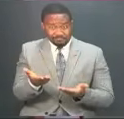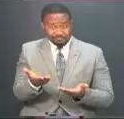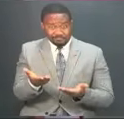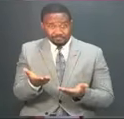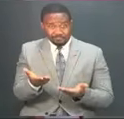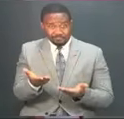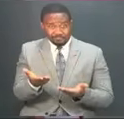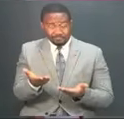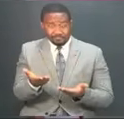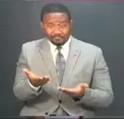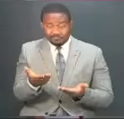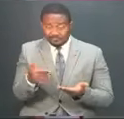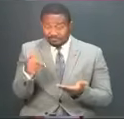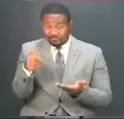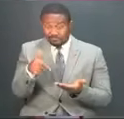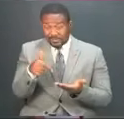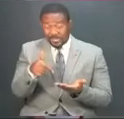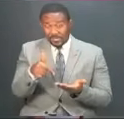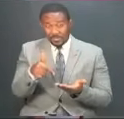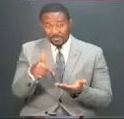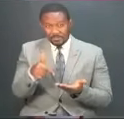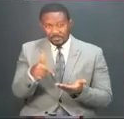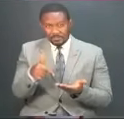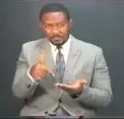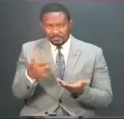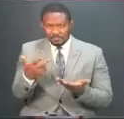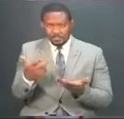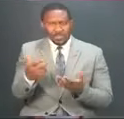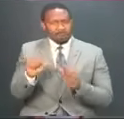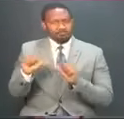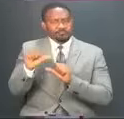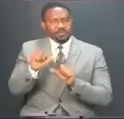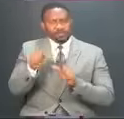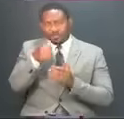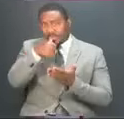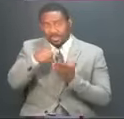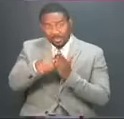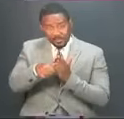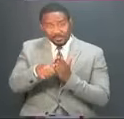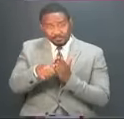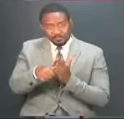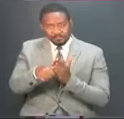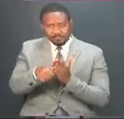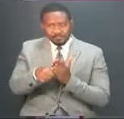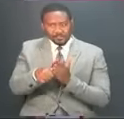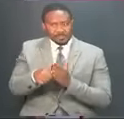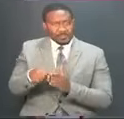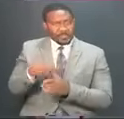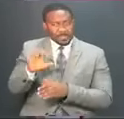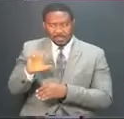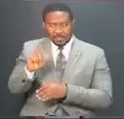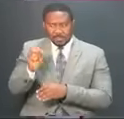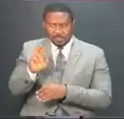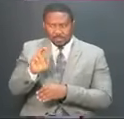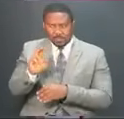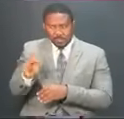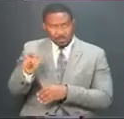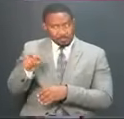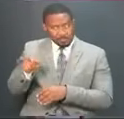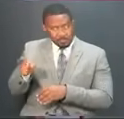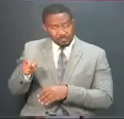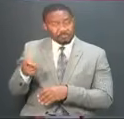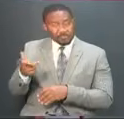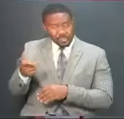have to do with a letter written by the clerk of the Parliament